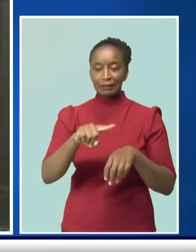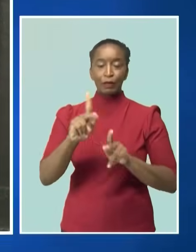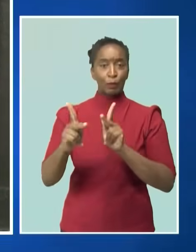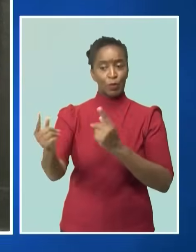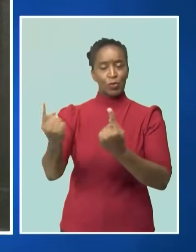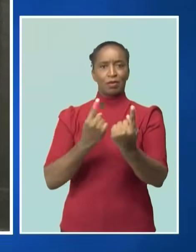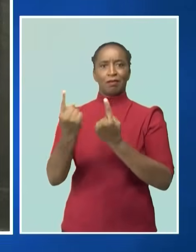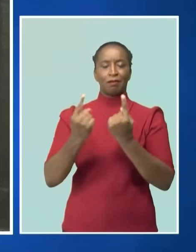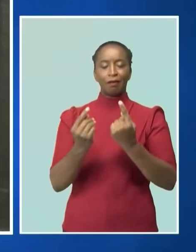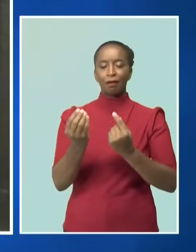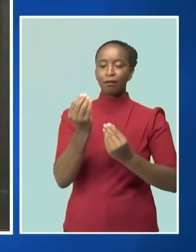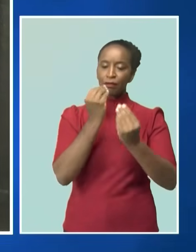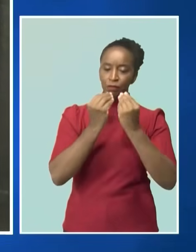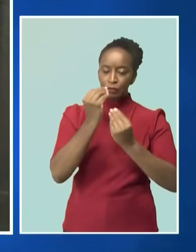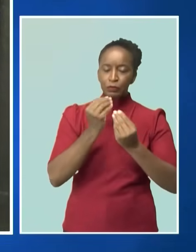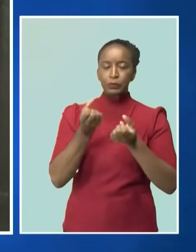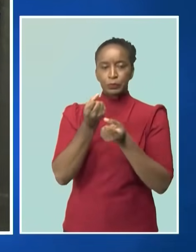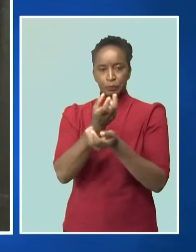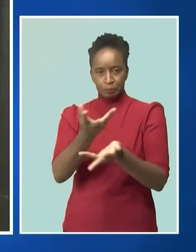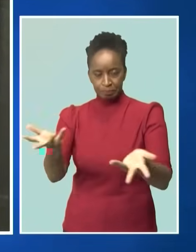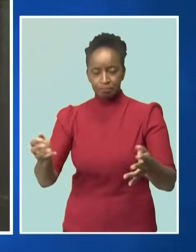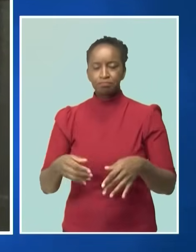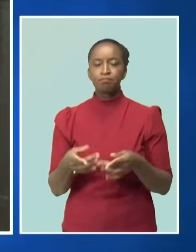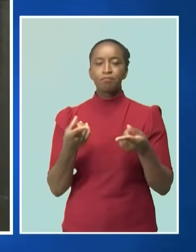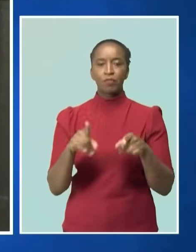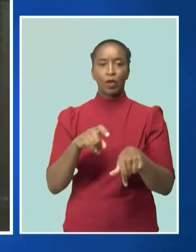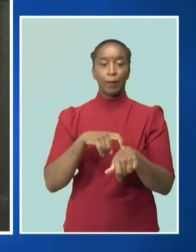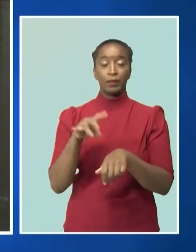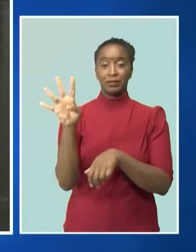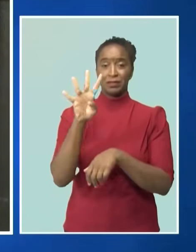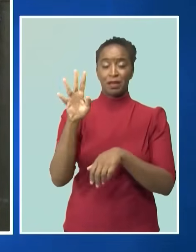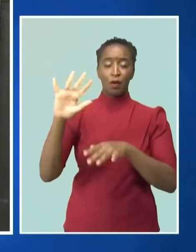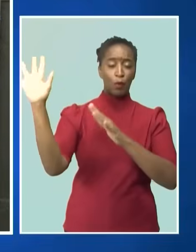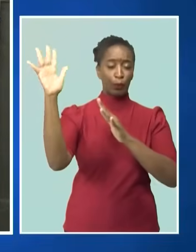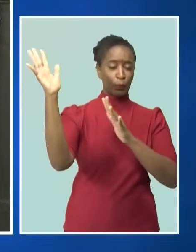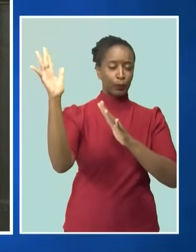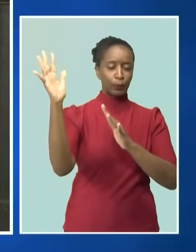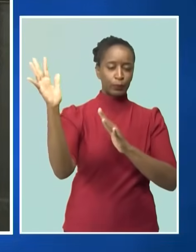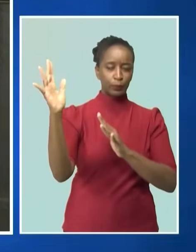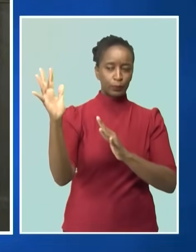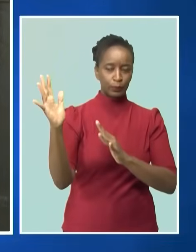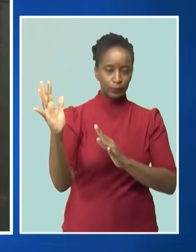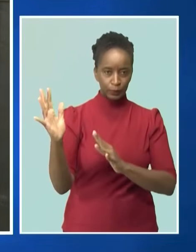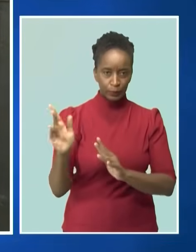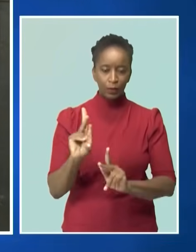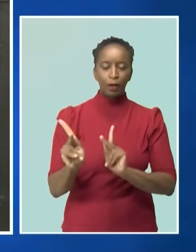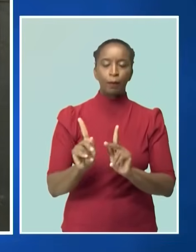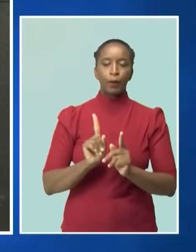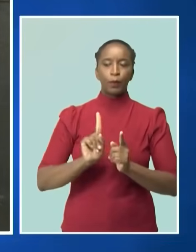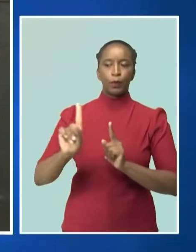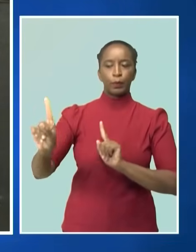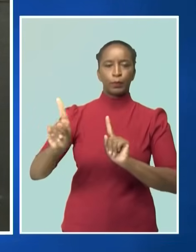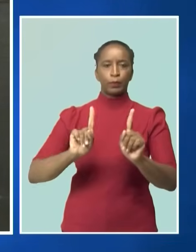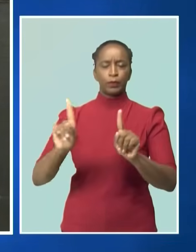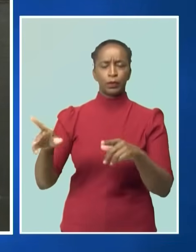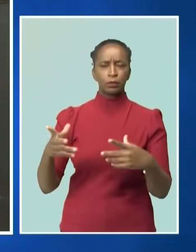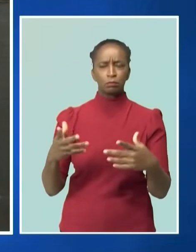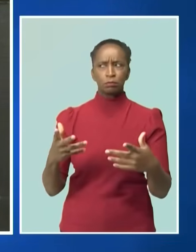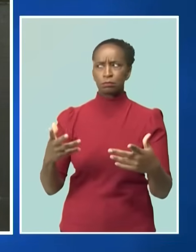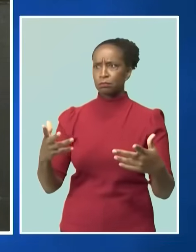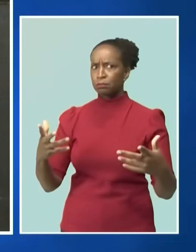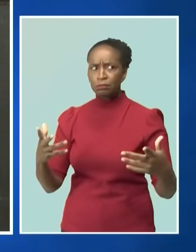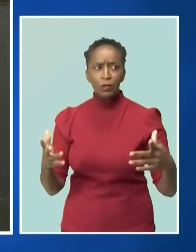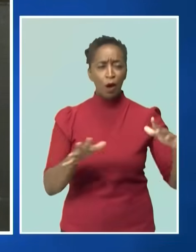So about 4 o'clock, the wind died down and people started moving. And then, to our surprise, the wind came in the